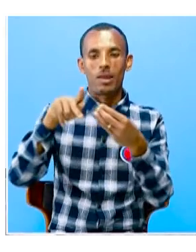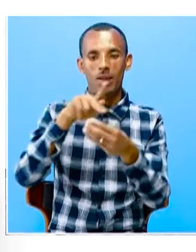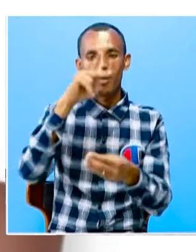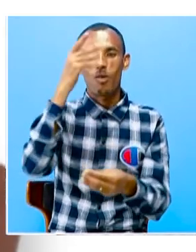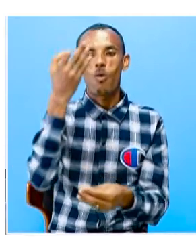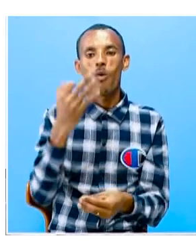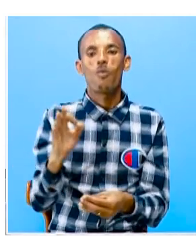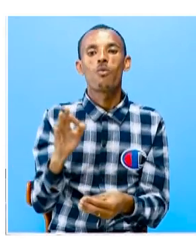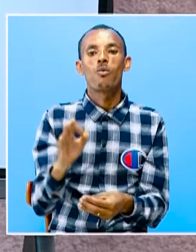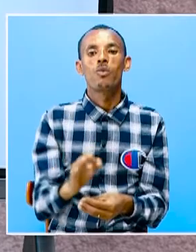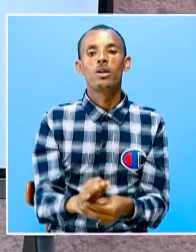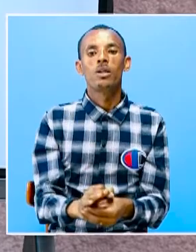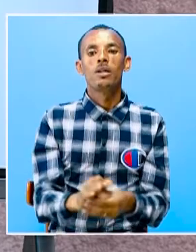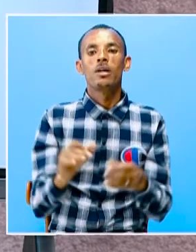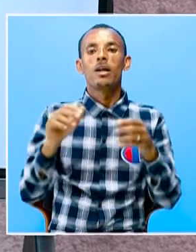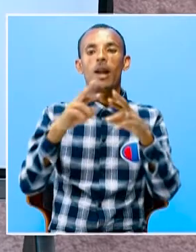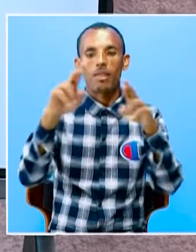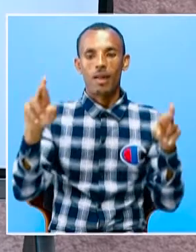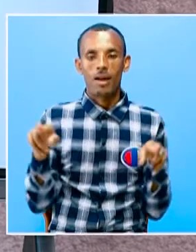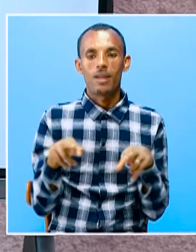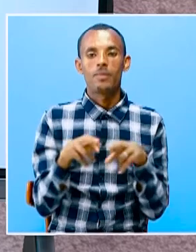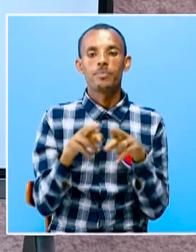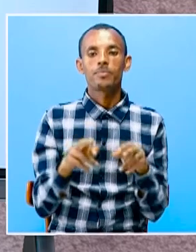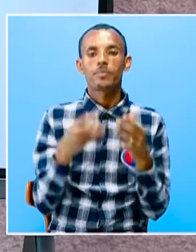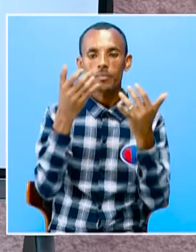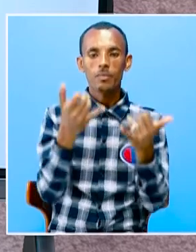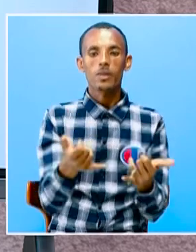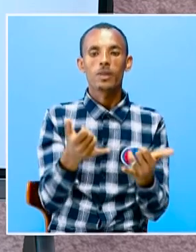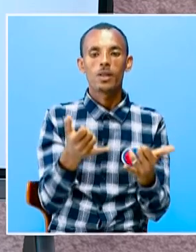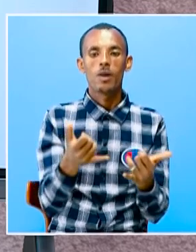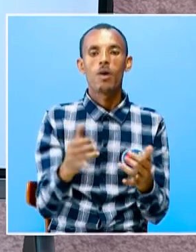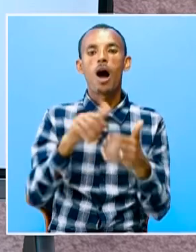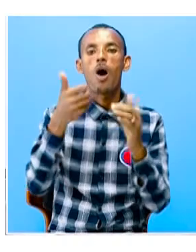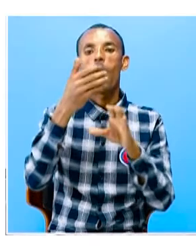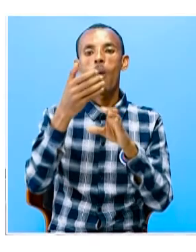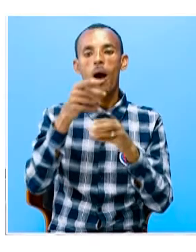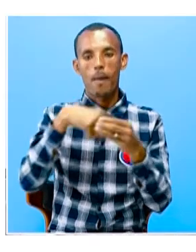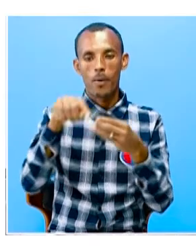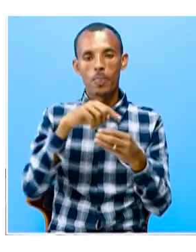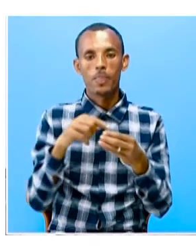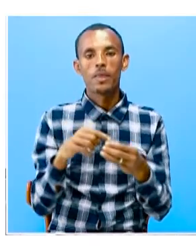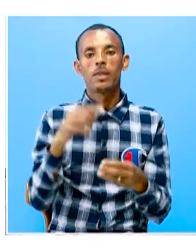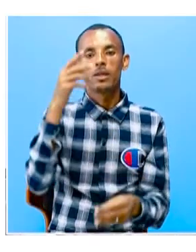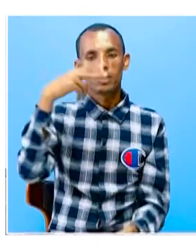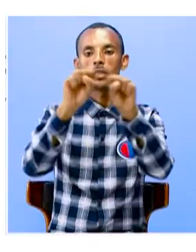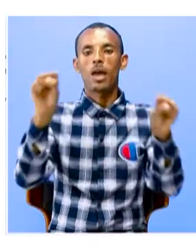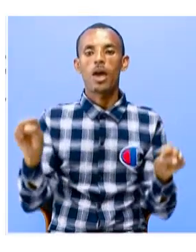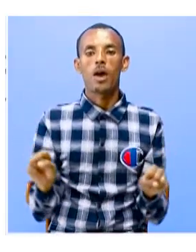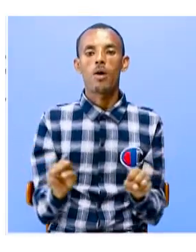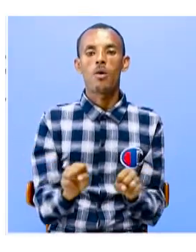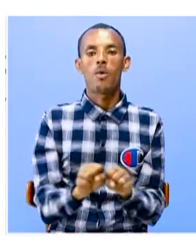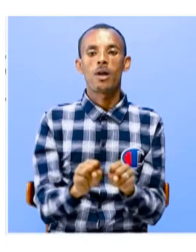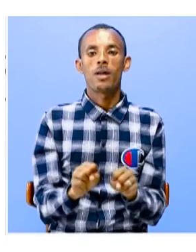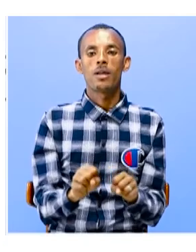of a rectangle. Now, how about square? Area